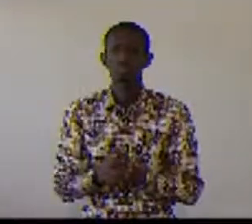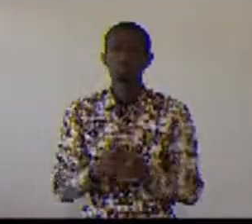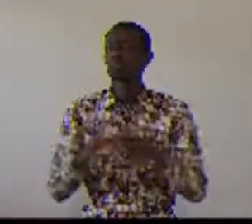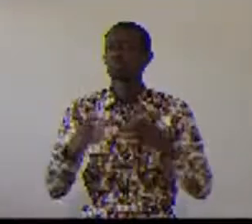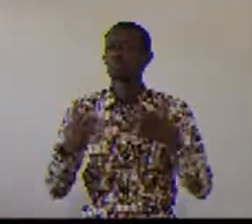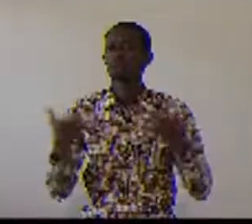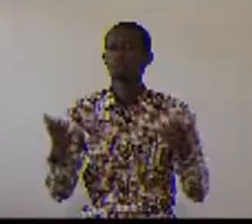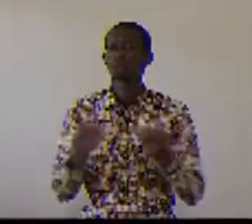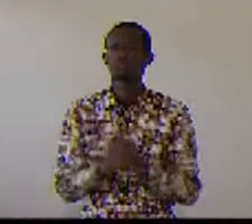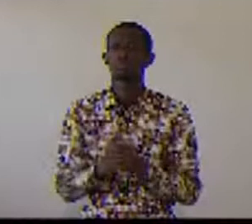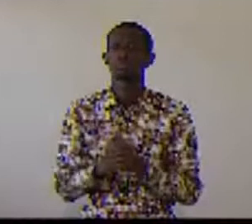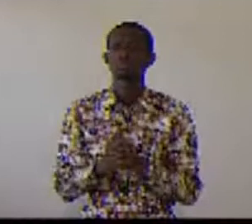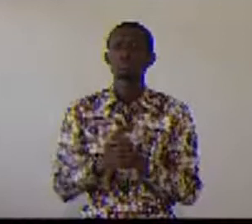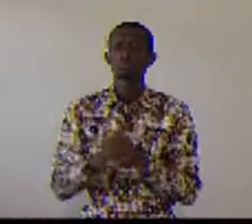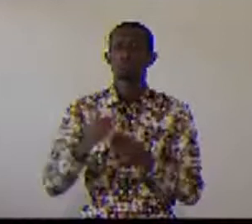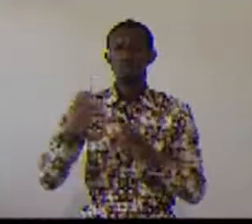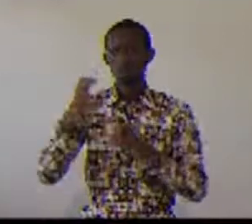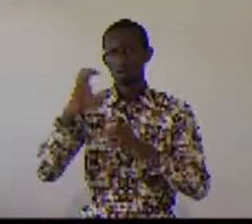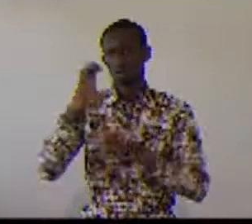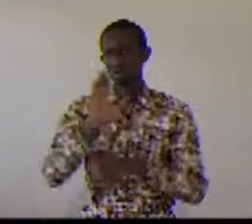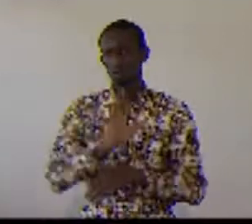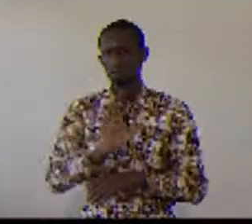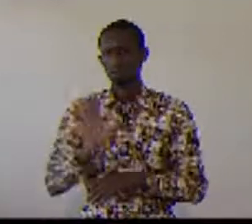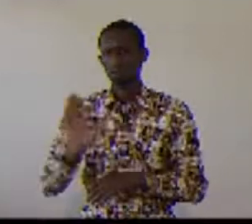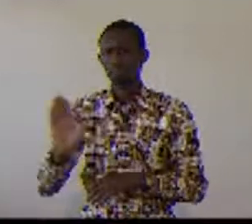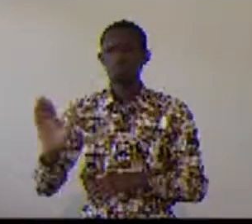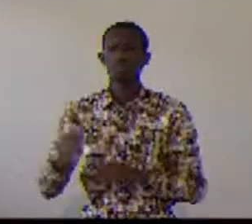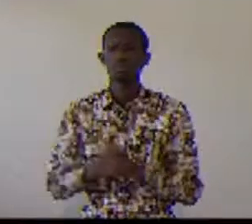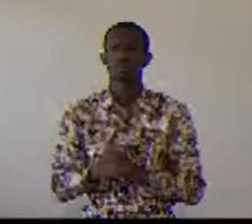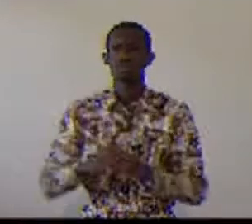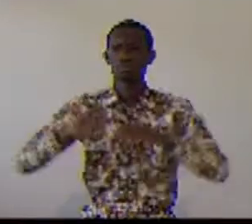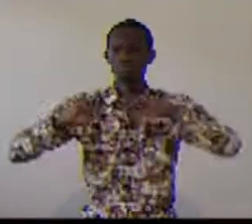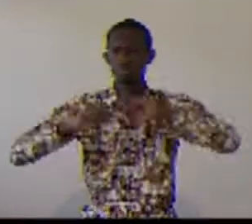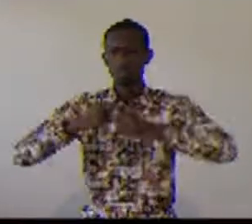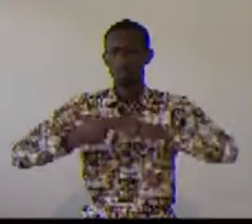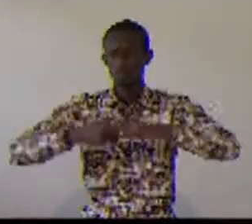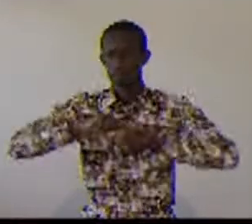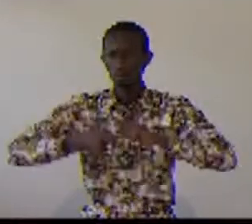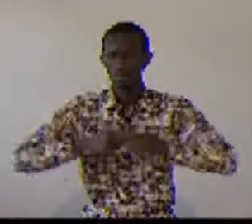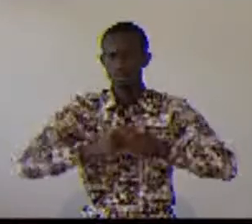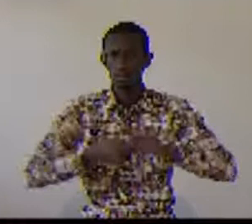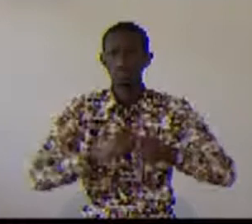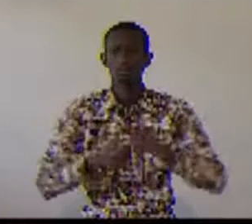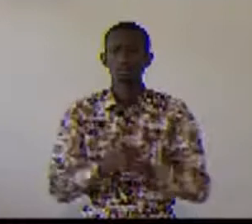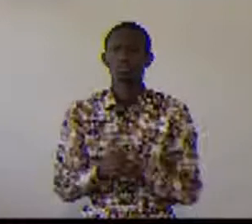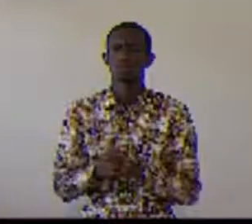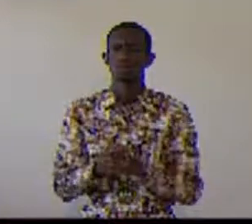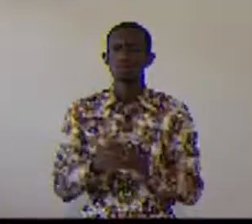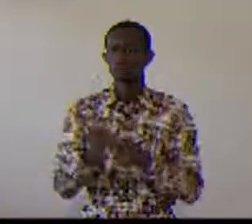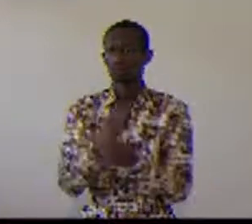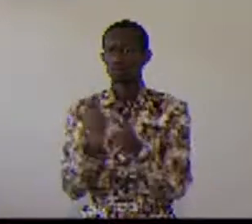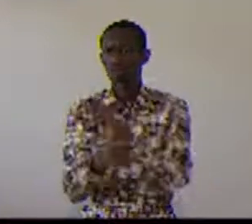varies in the periodic table. You should also, of course, be able to explain or define metallic